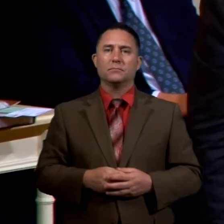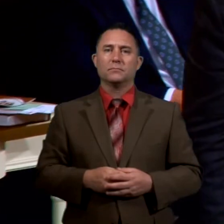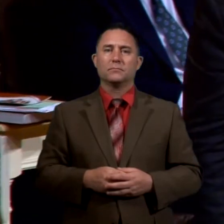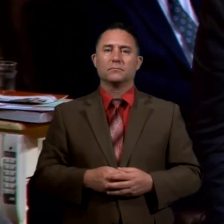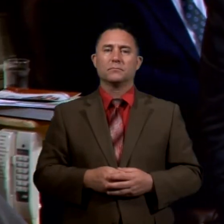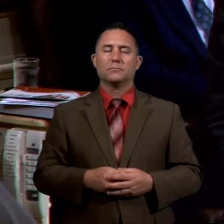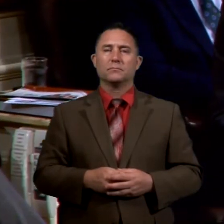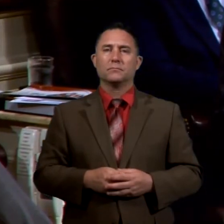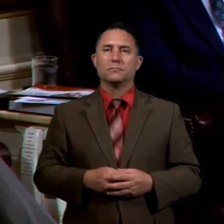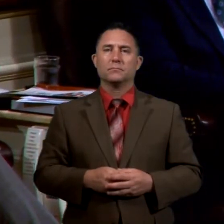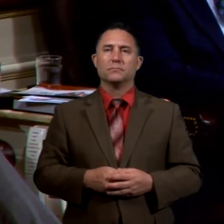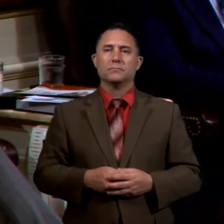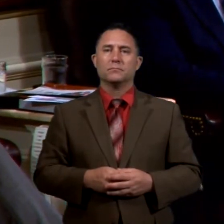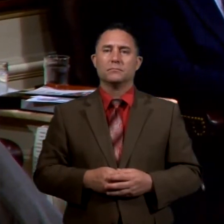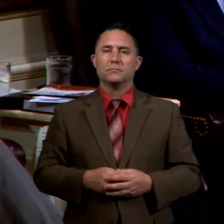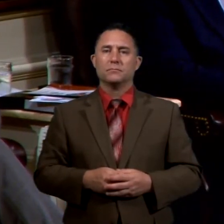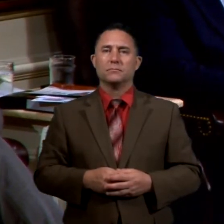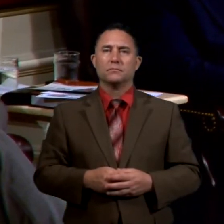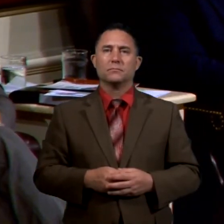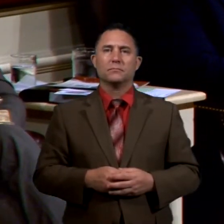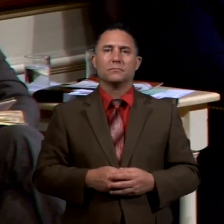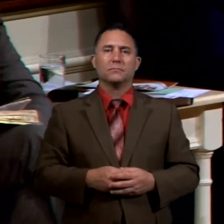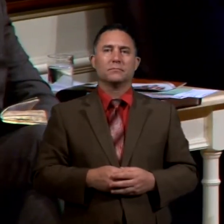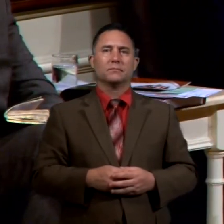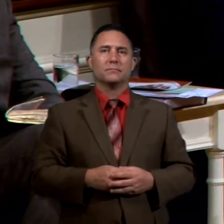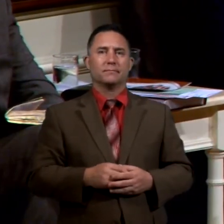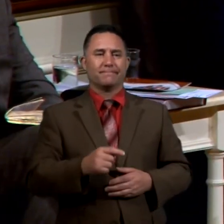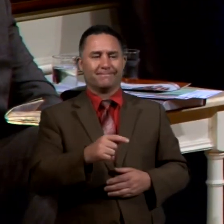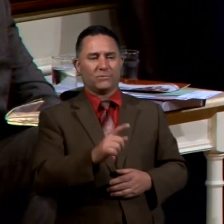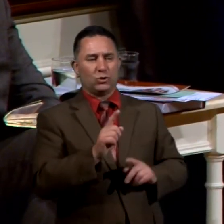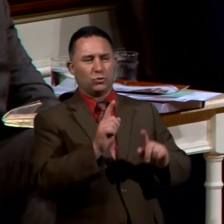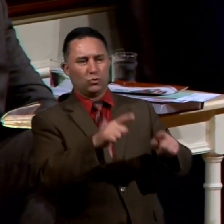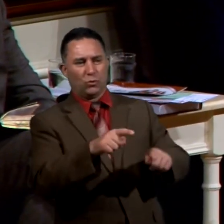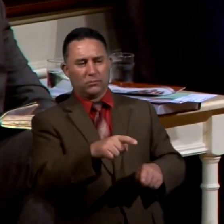and they had to go and identify